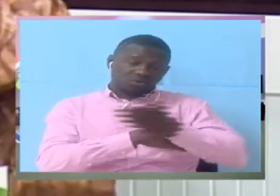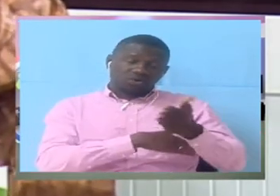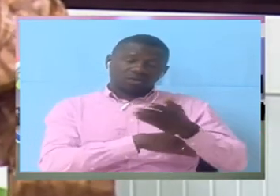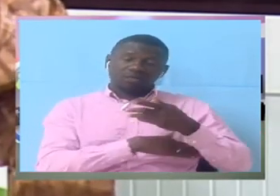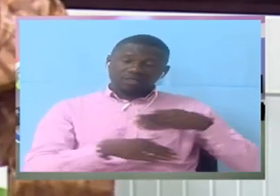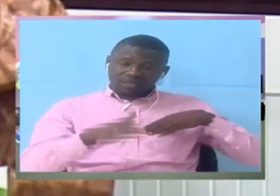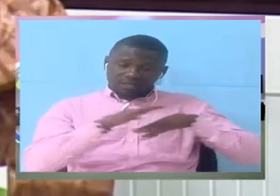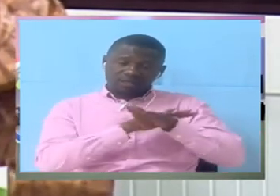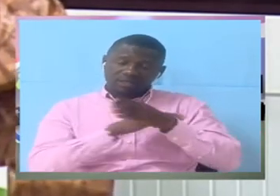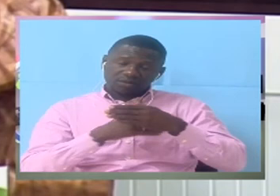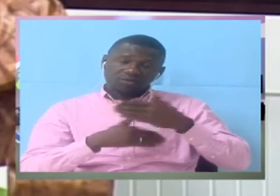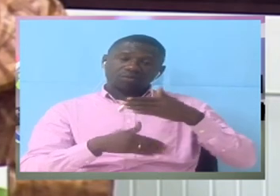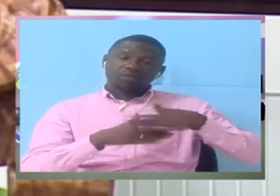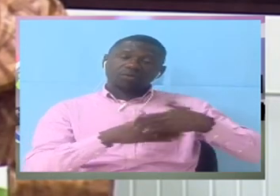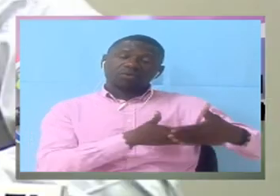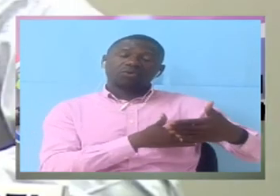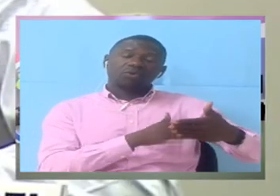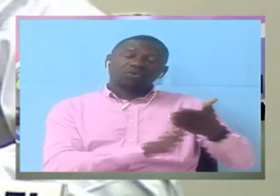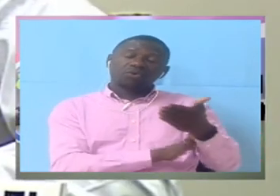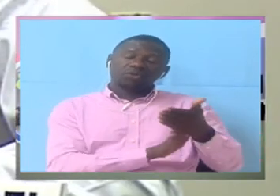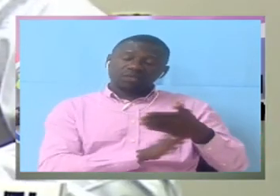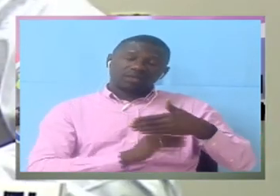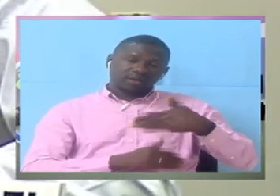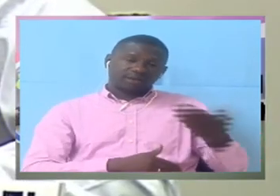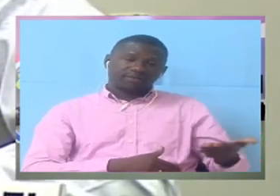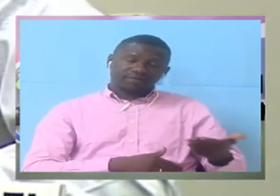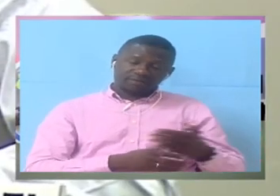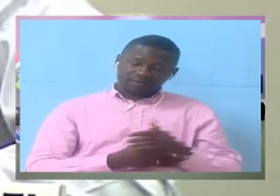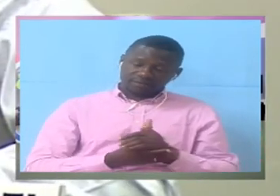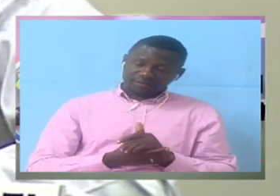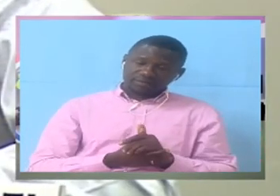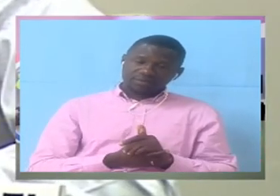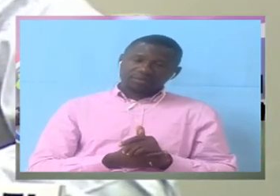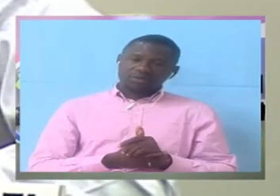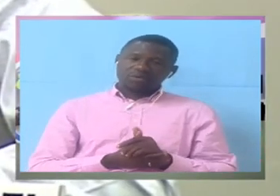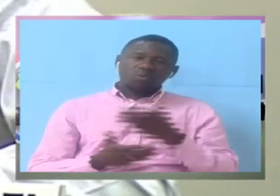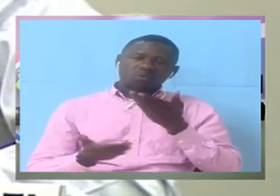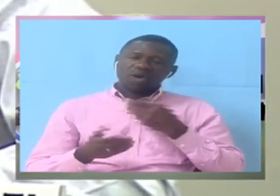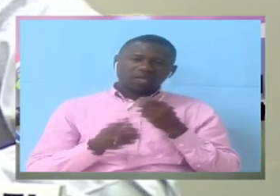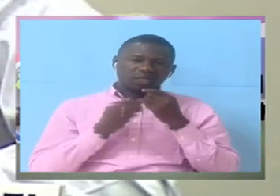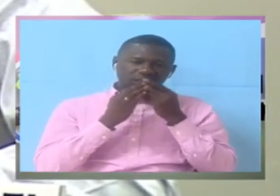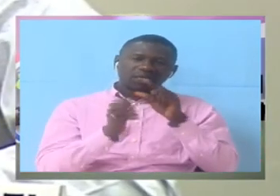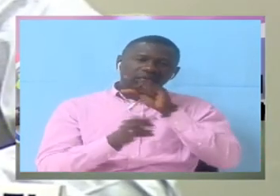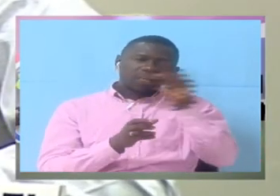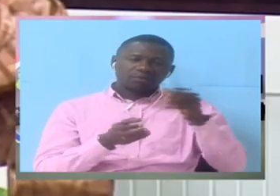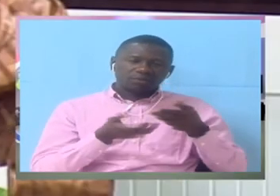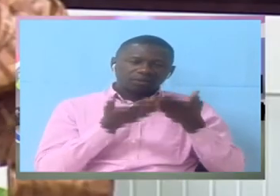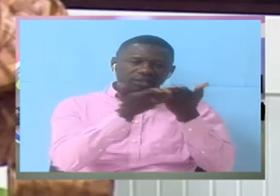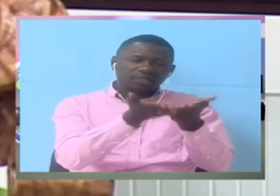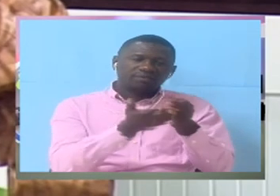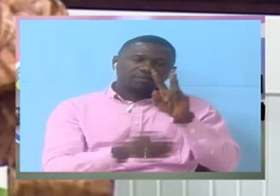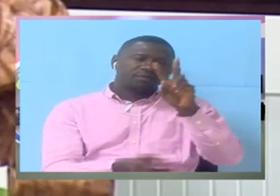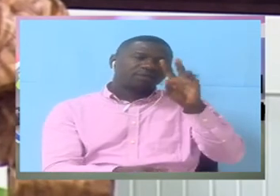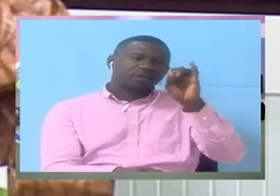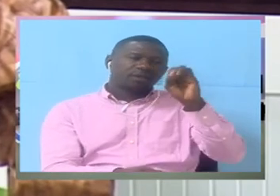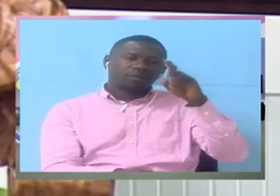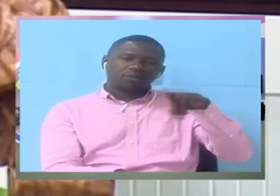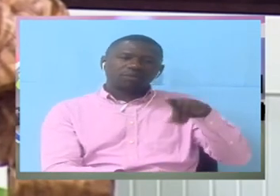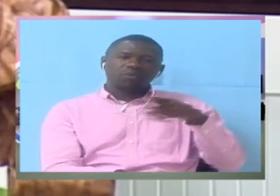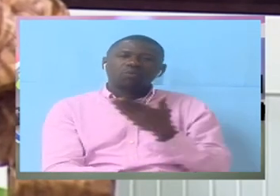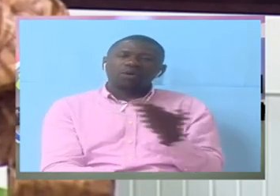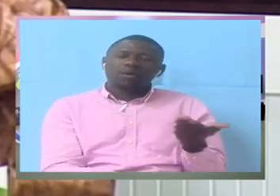that's the ones on the left. What makes it so special to earn the accolade VIP? Nana, itolie oto lala ko